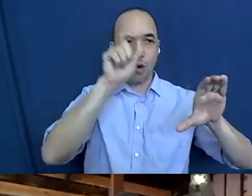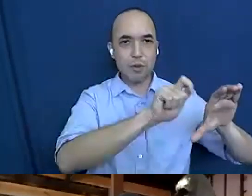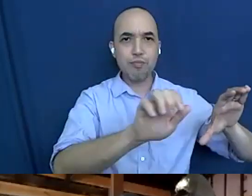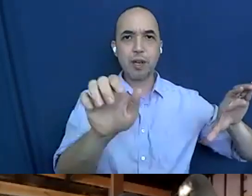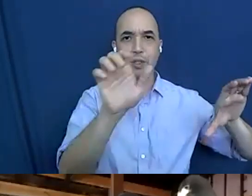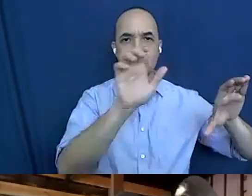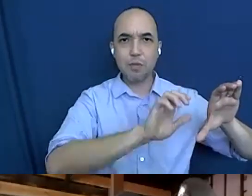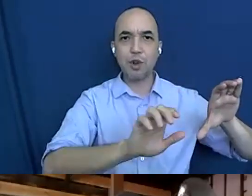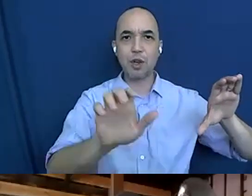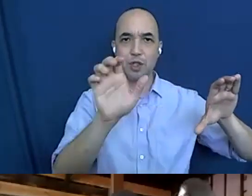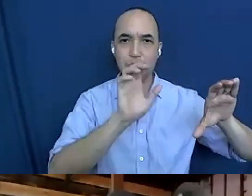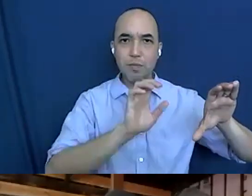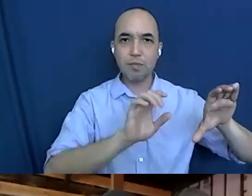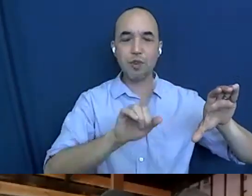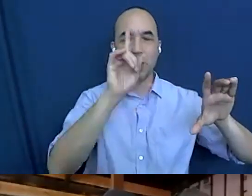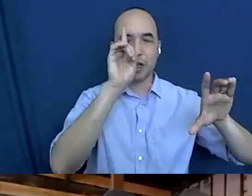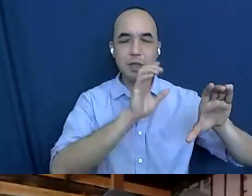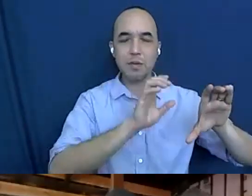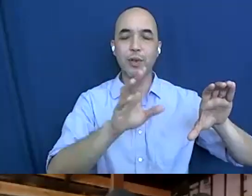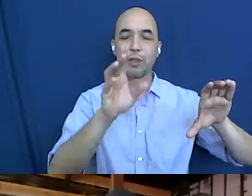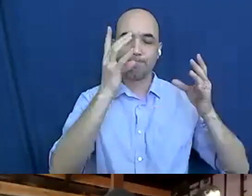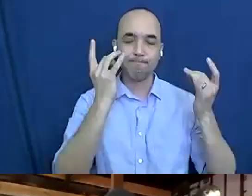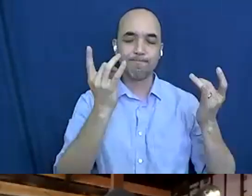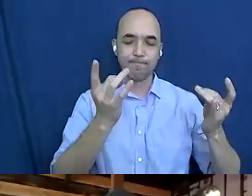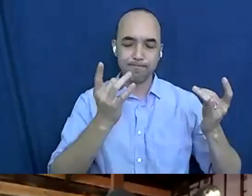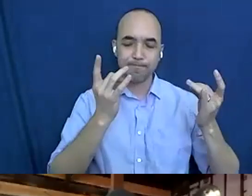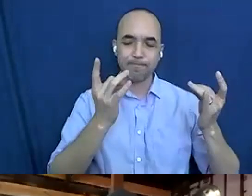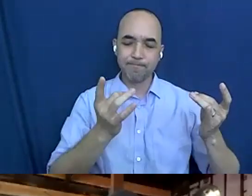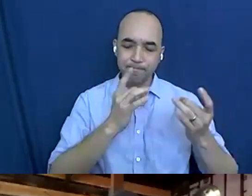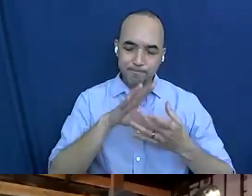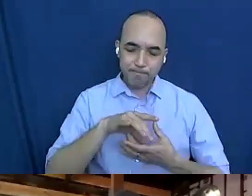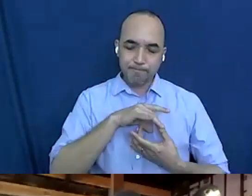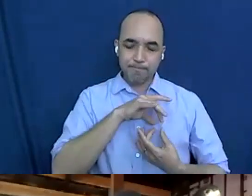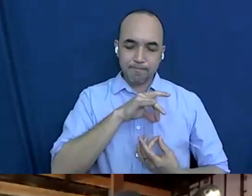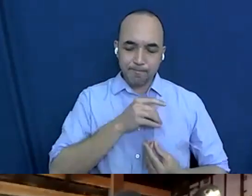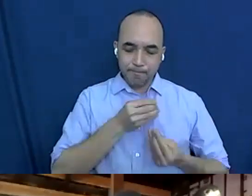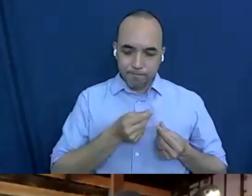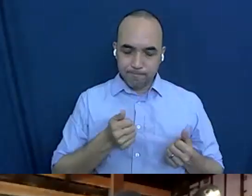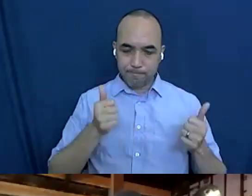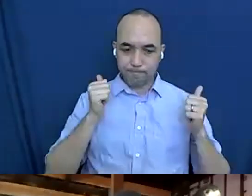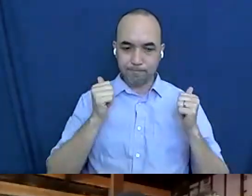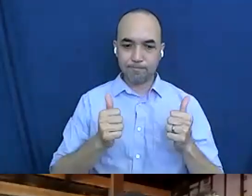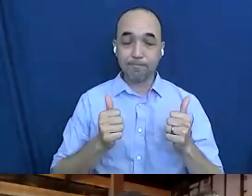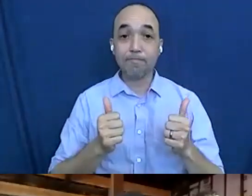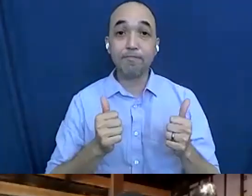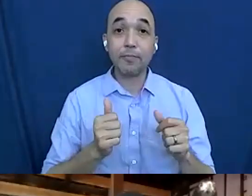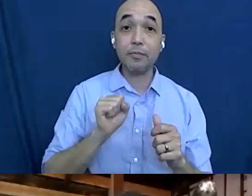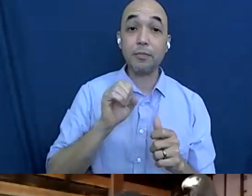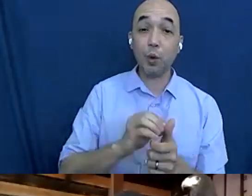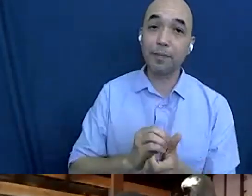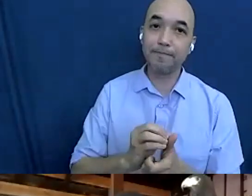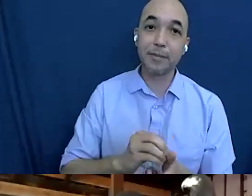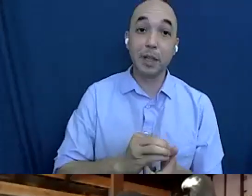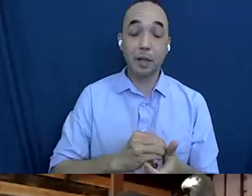can really heal you. And so they're doing it also. I have my youngest son just had a